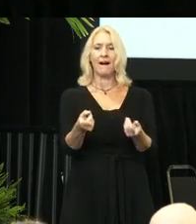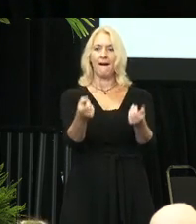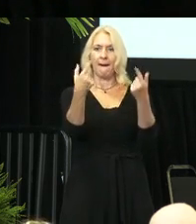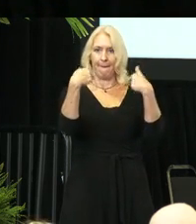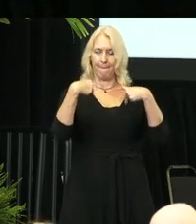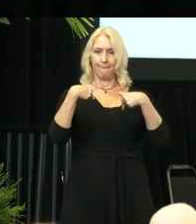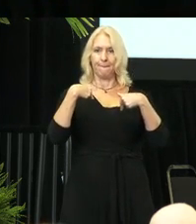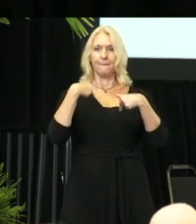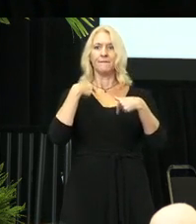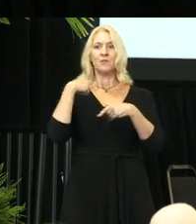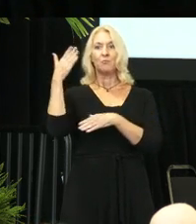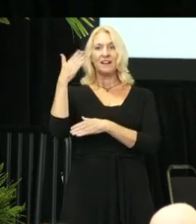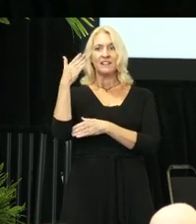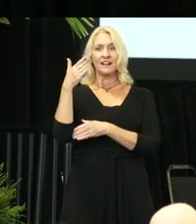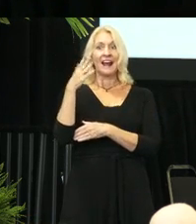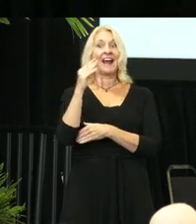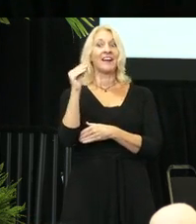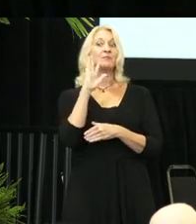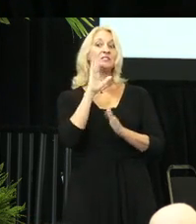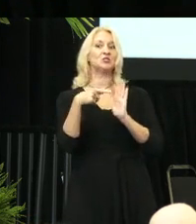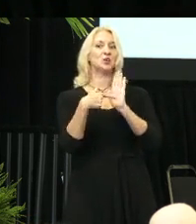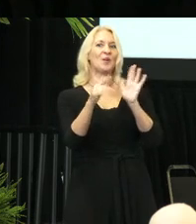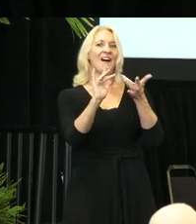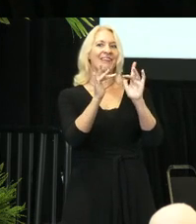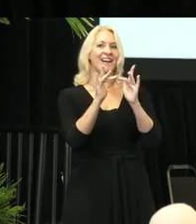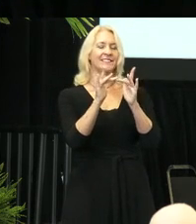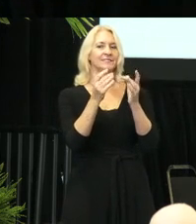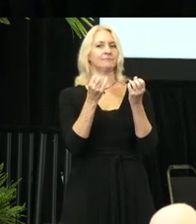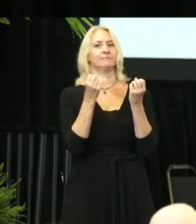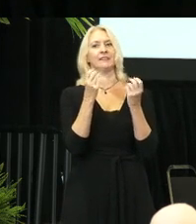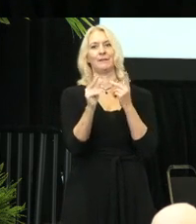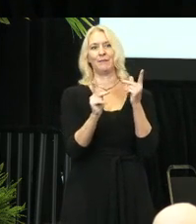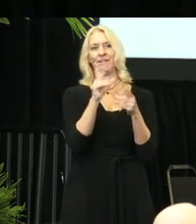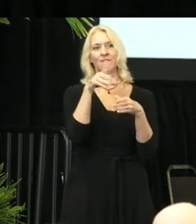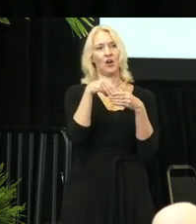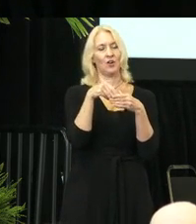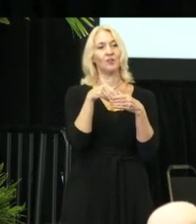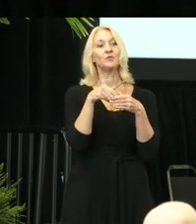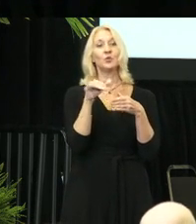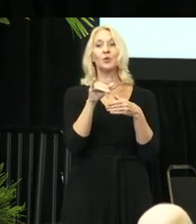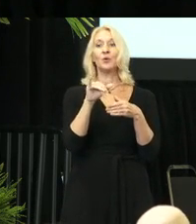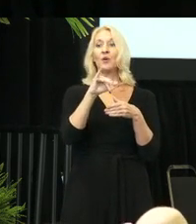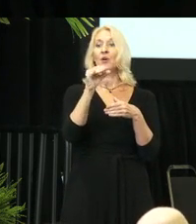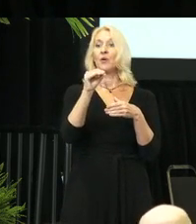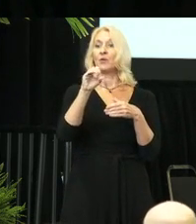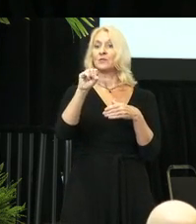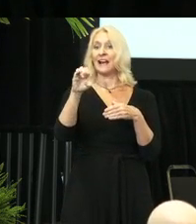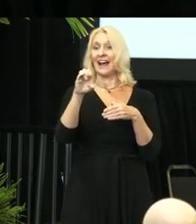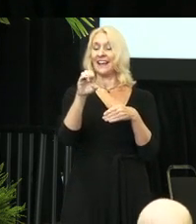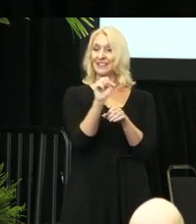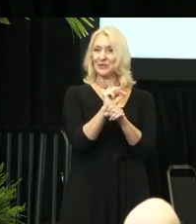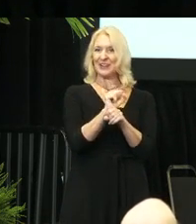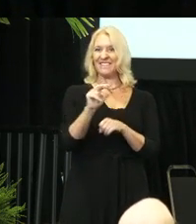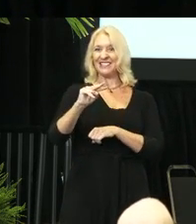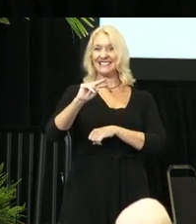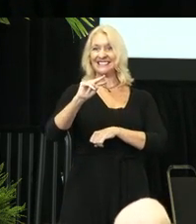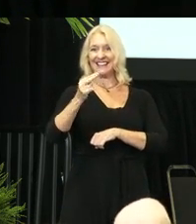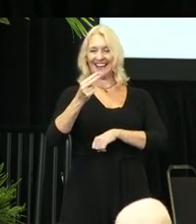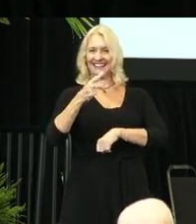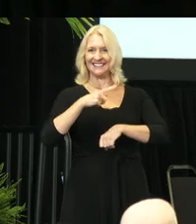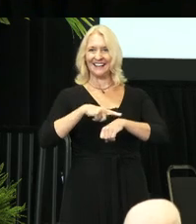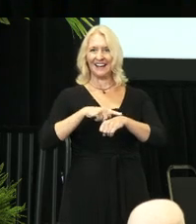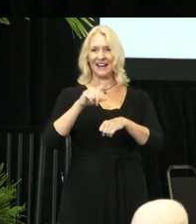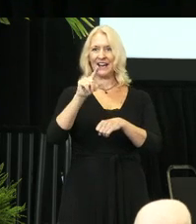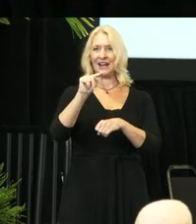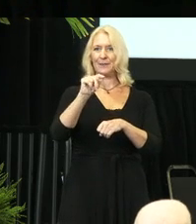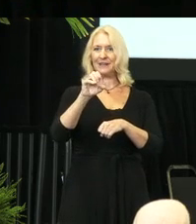countless others through the internet. Jose is at work again to have our second TEDx FSCJ. And so when